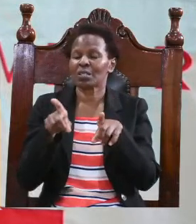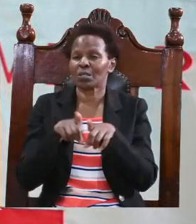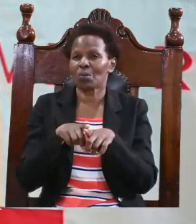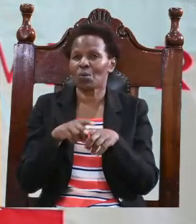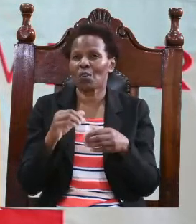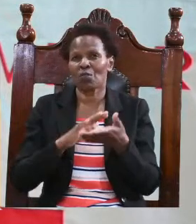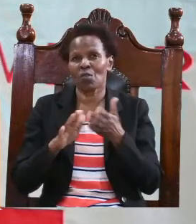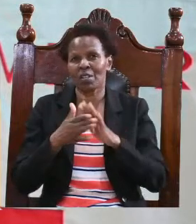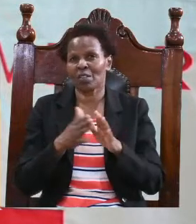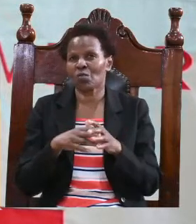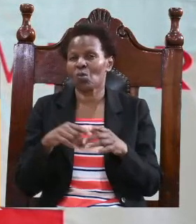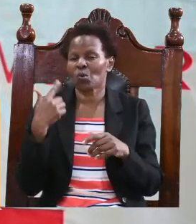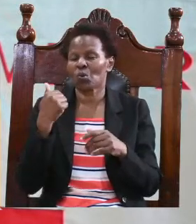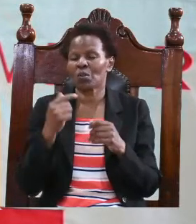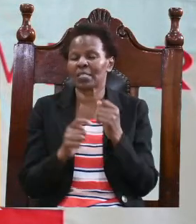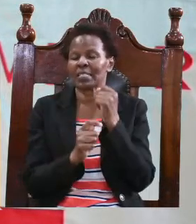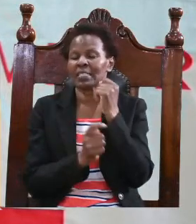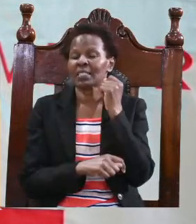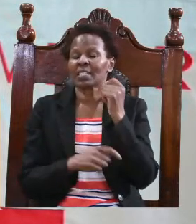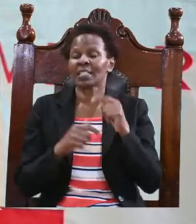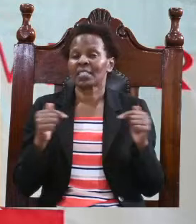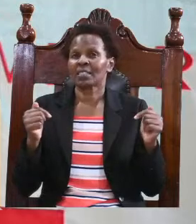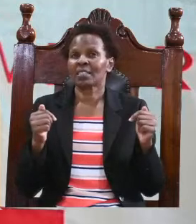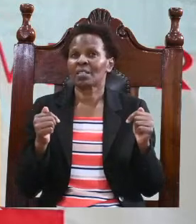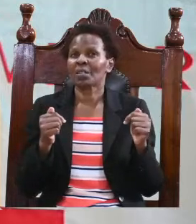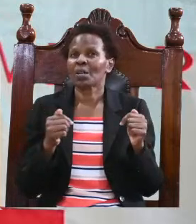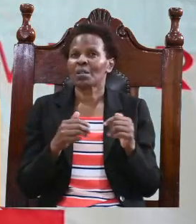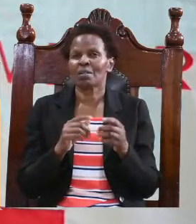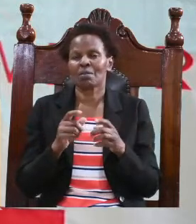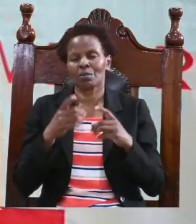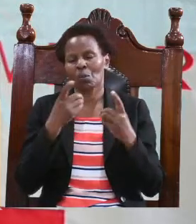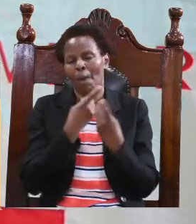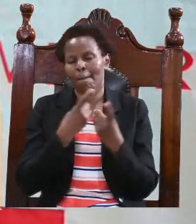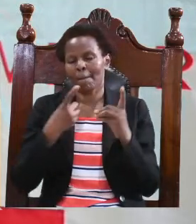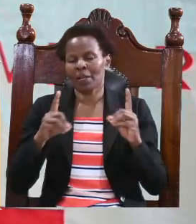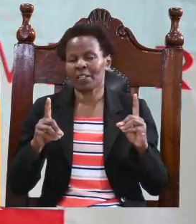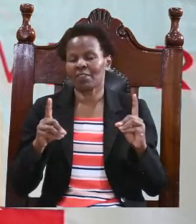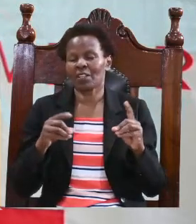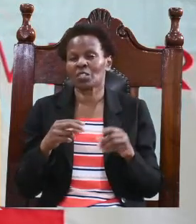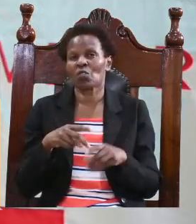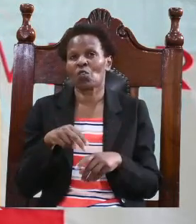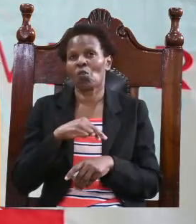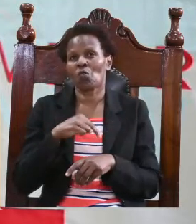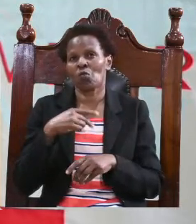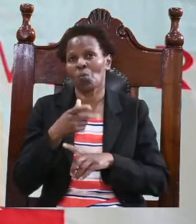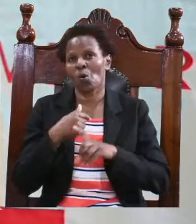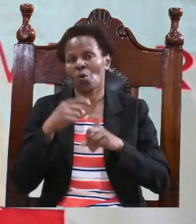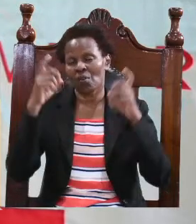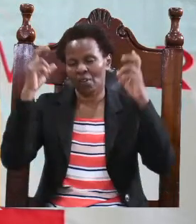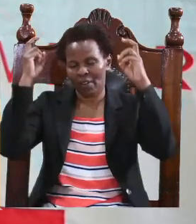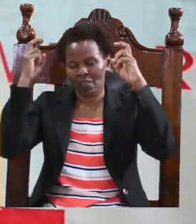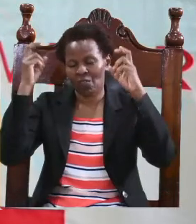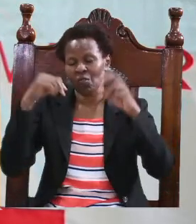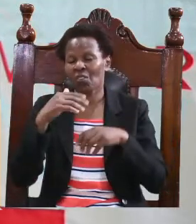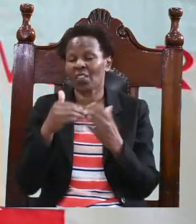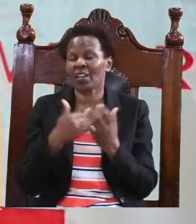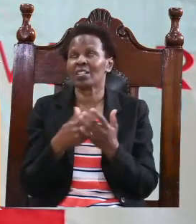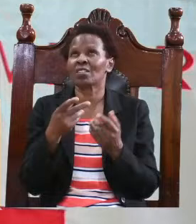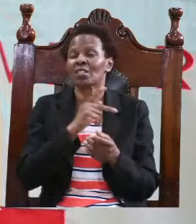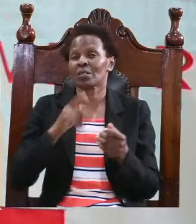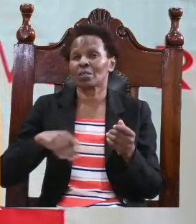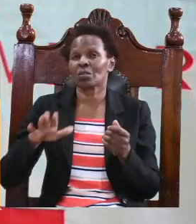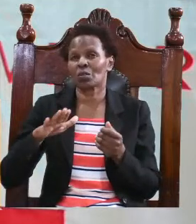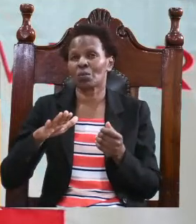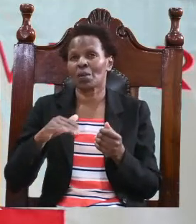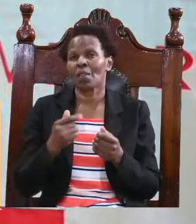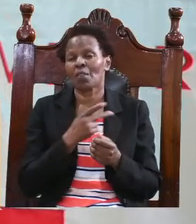we forgive those who trespass against us. Lead us not into temptation, but deliver us from evil. For thine is the kingdom,